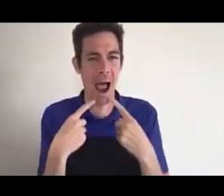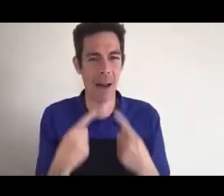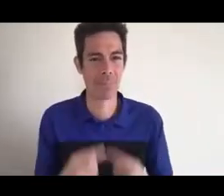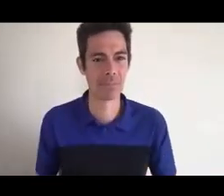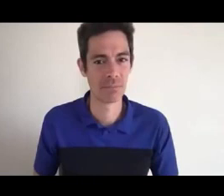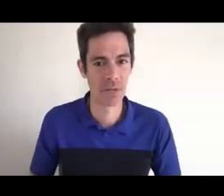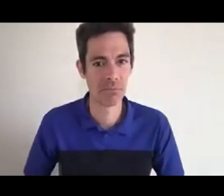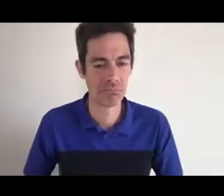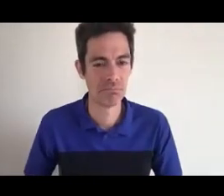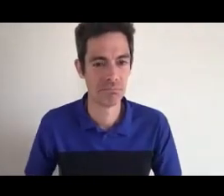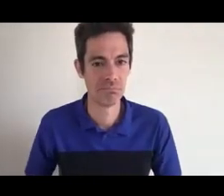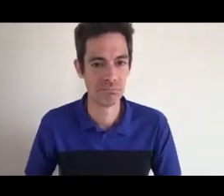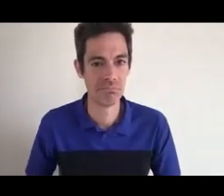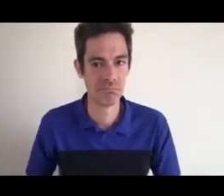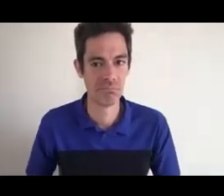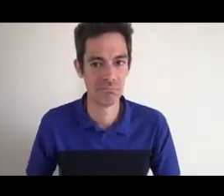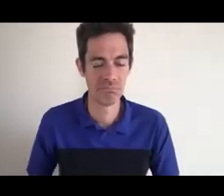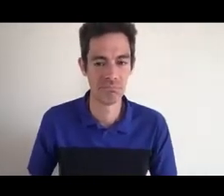something or they fell.